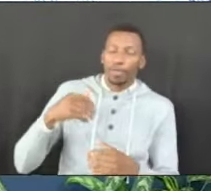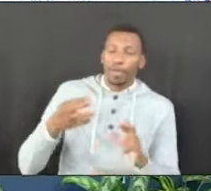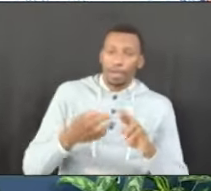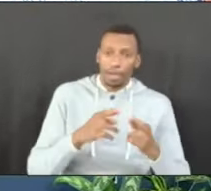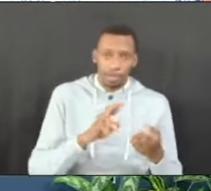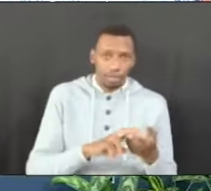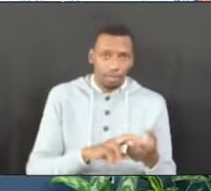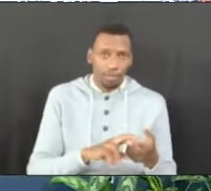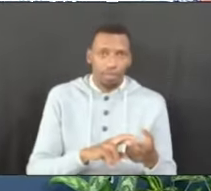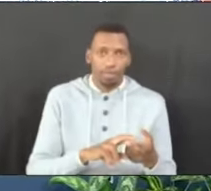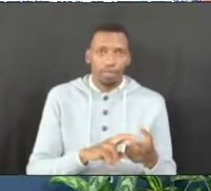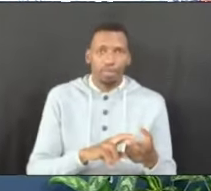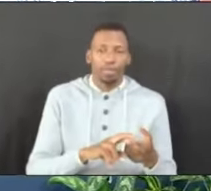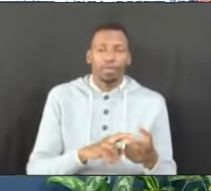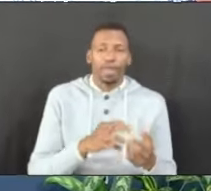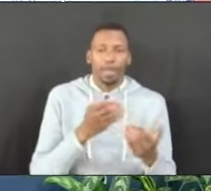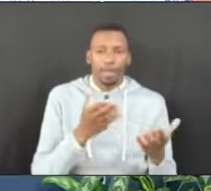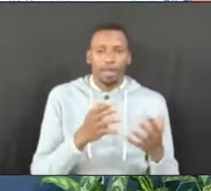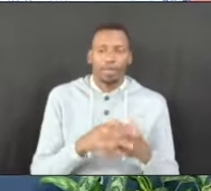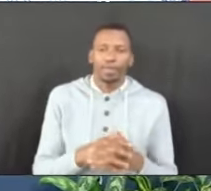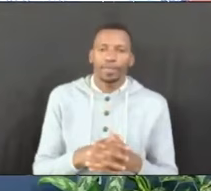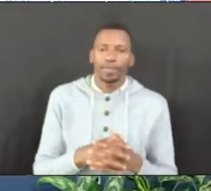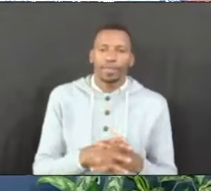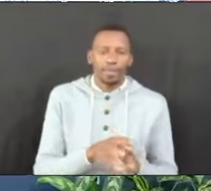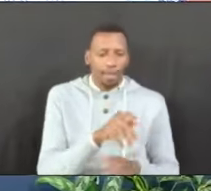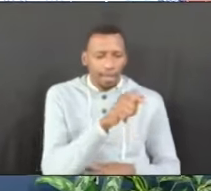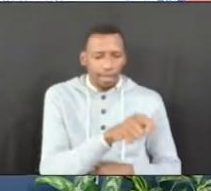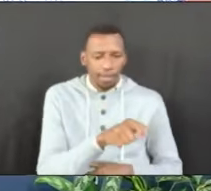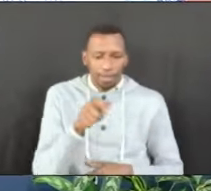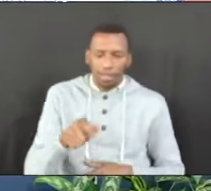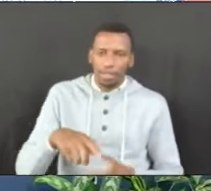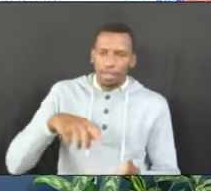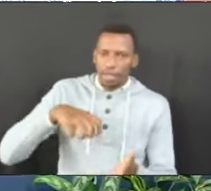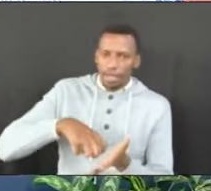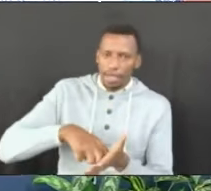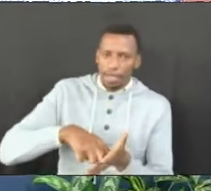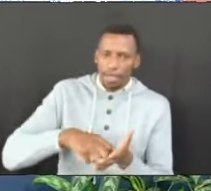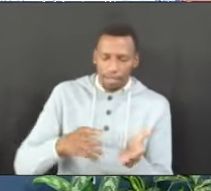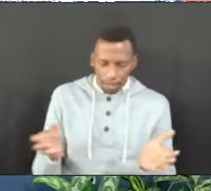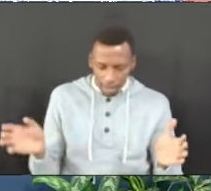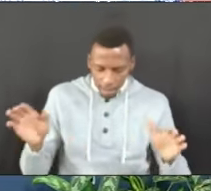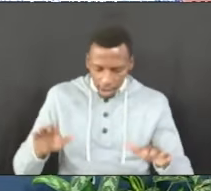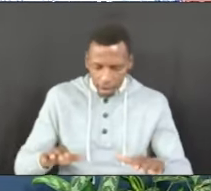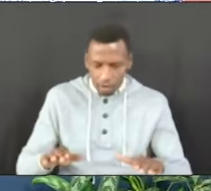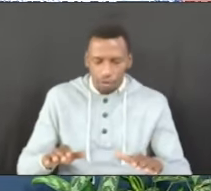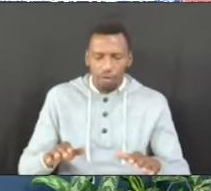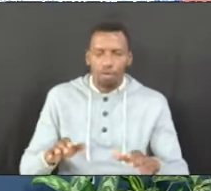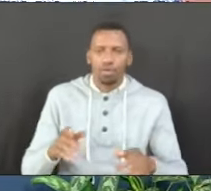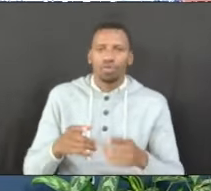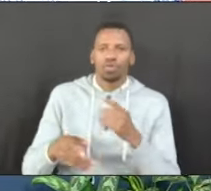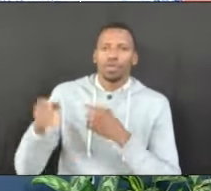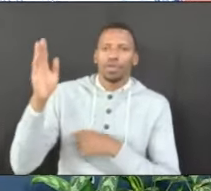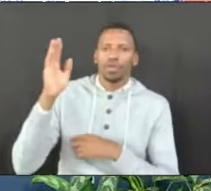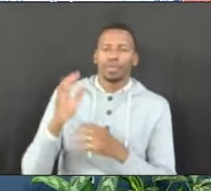2 from verse 5. Every knee shall bow to the man of Calvary.